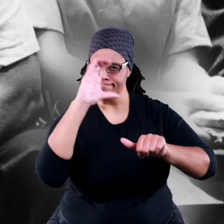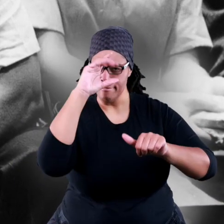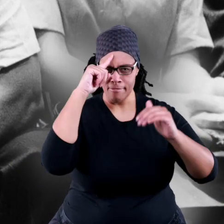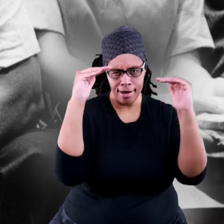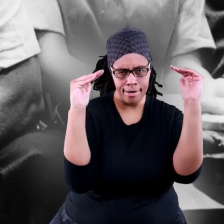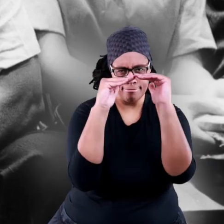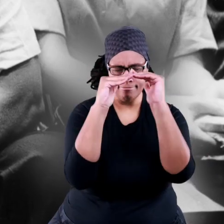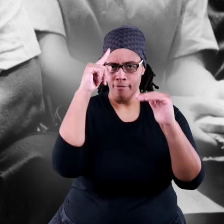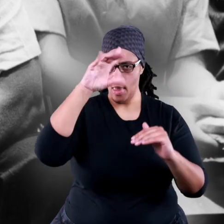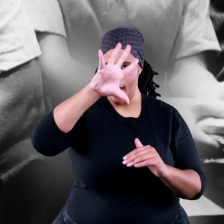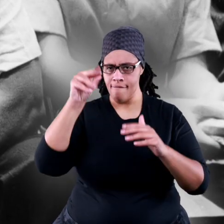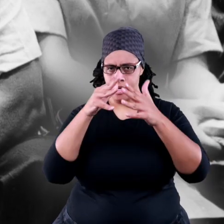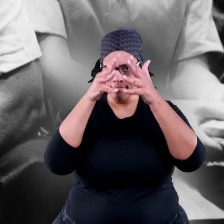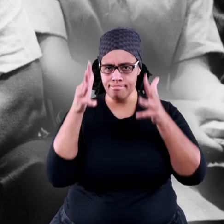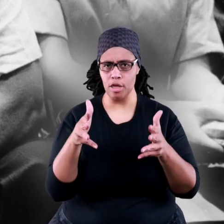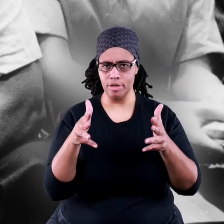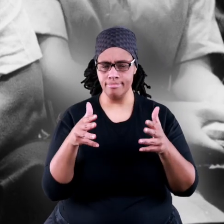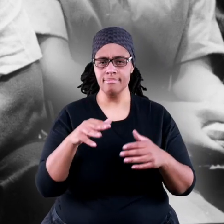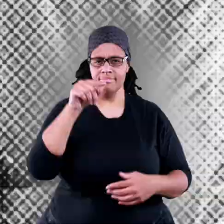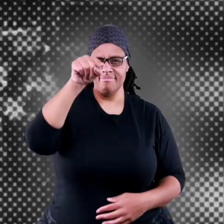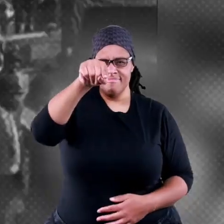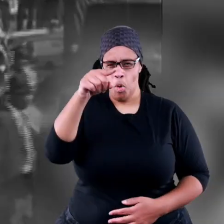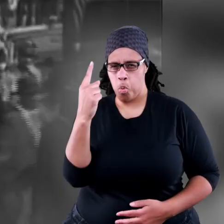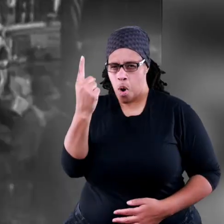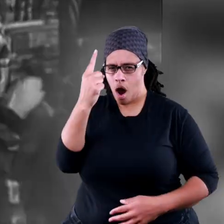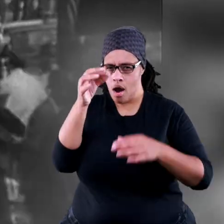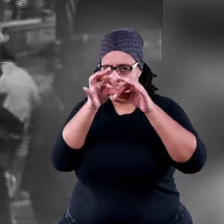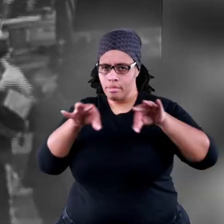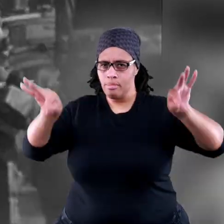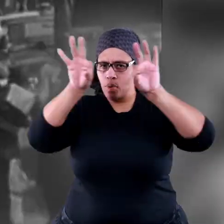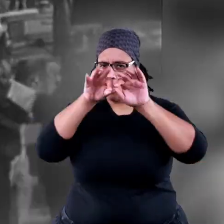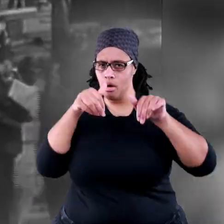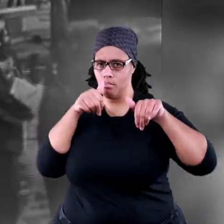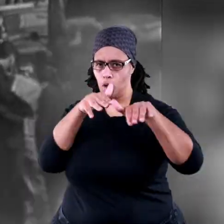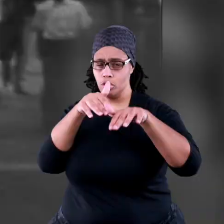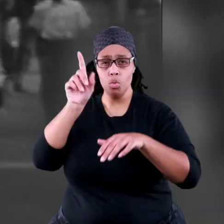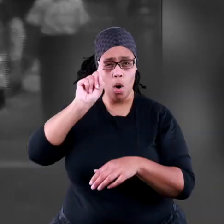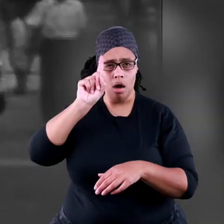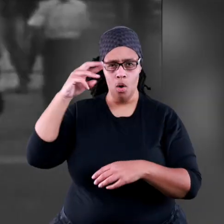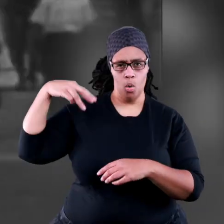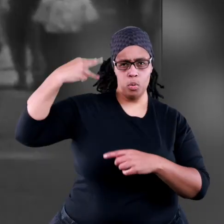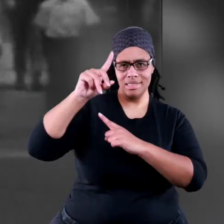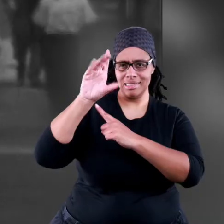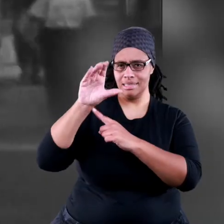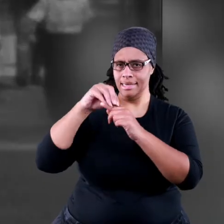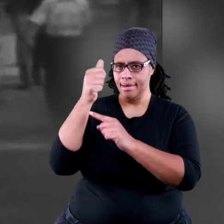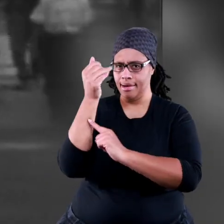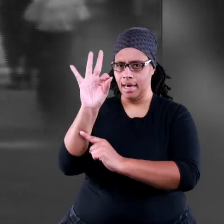seeking equality for African Americans. One important march